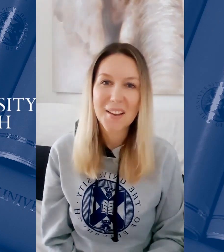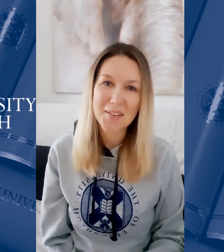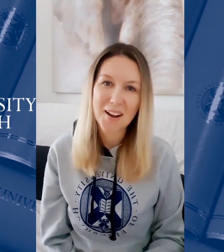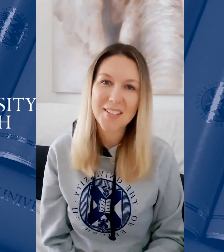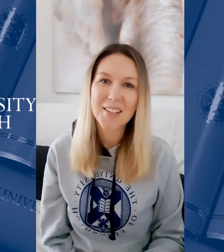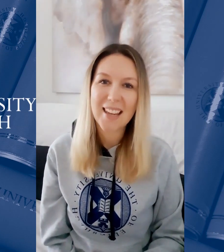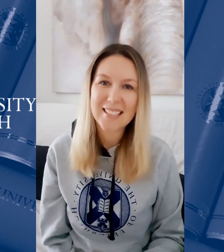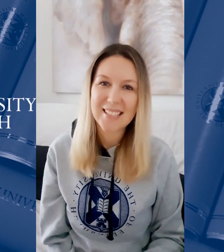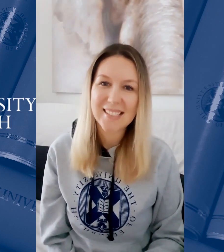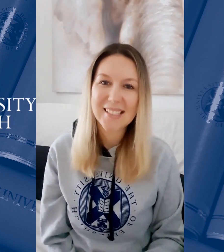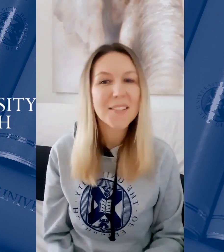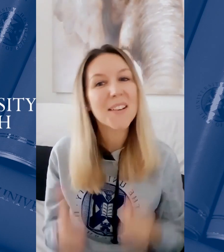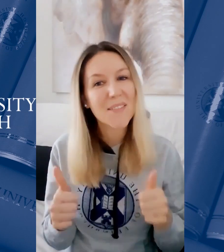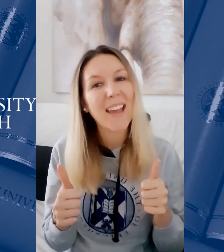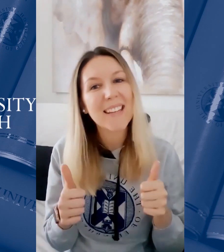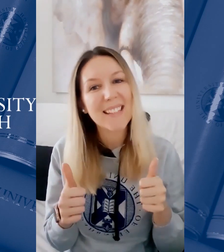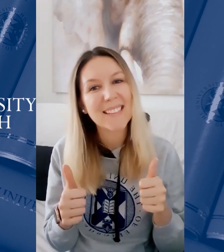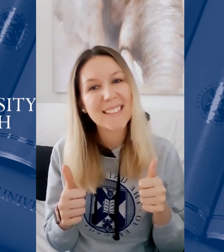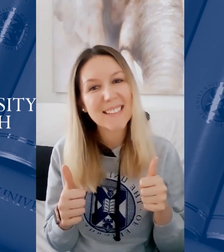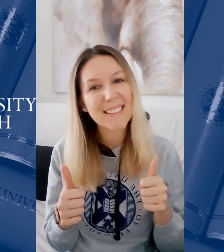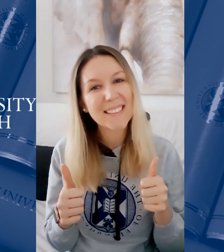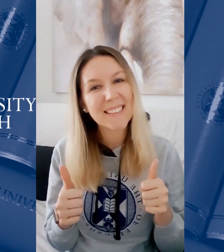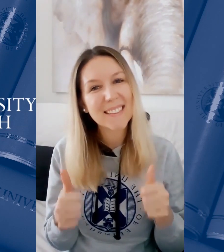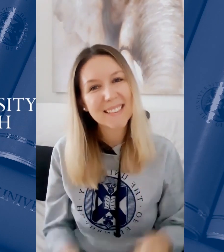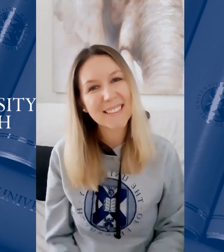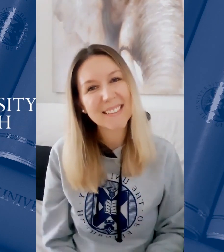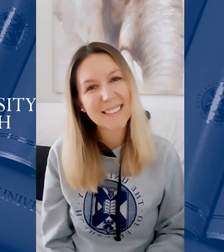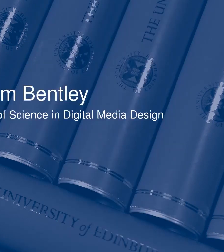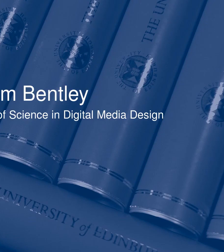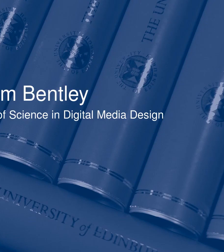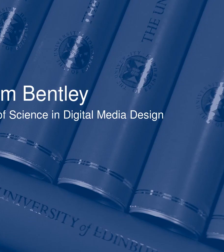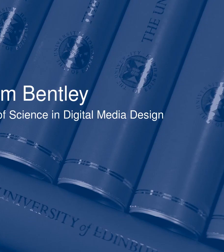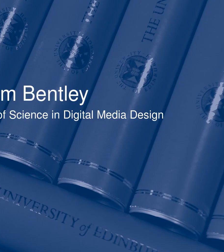2020, congratulations! We made it!